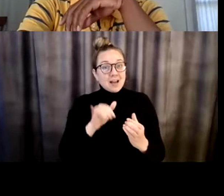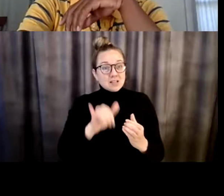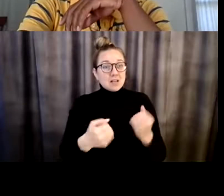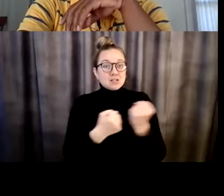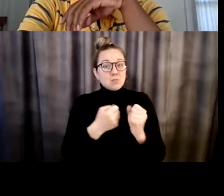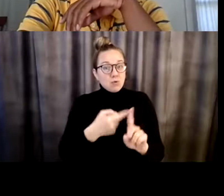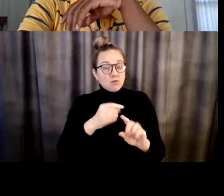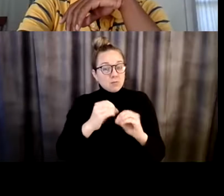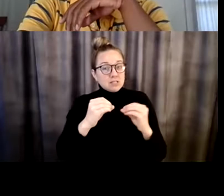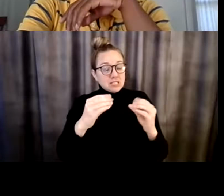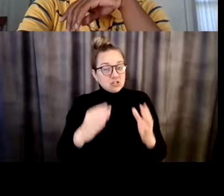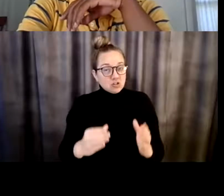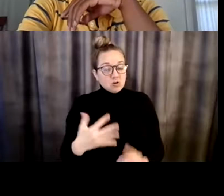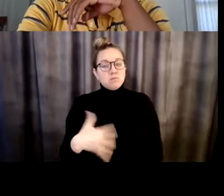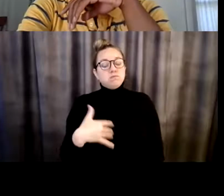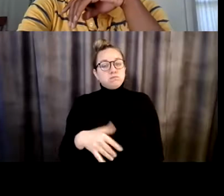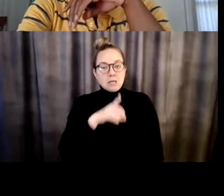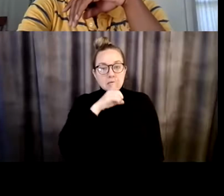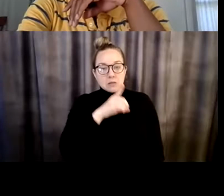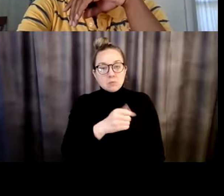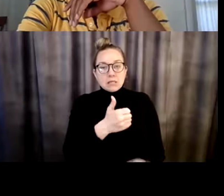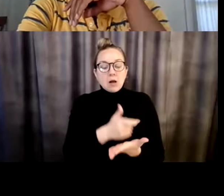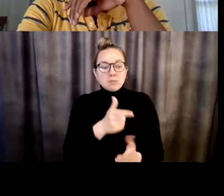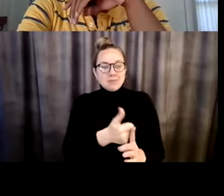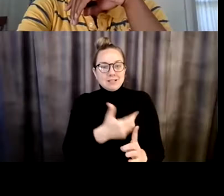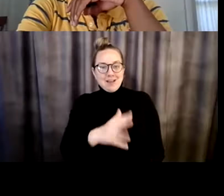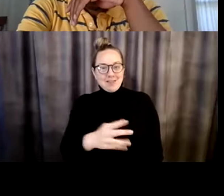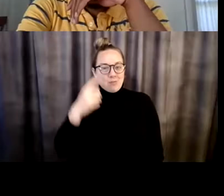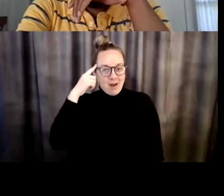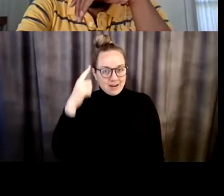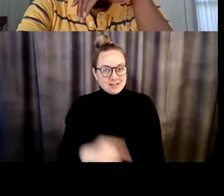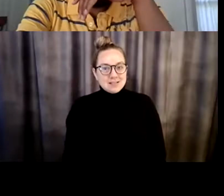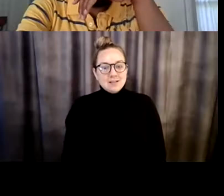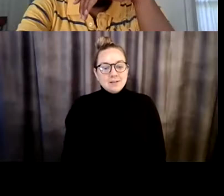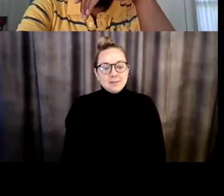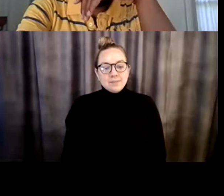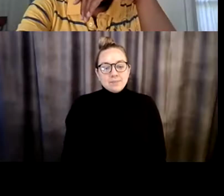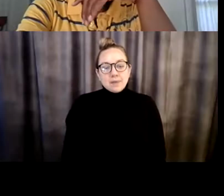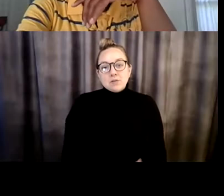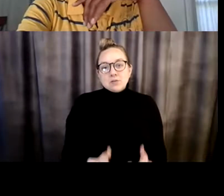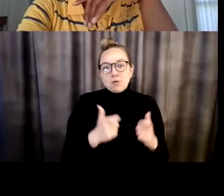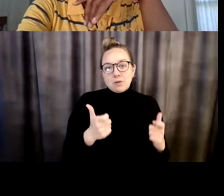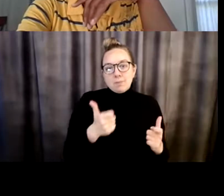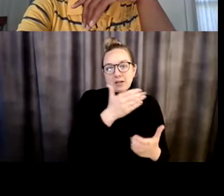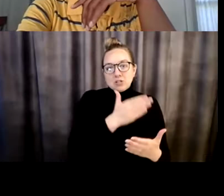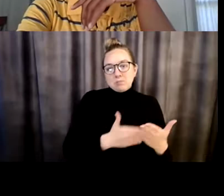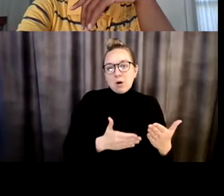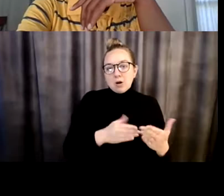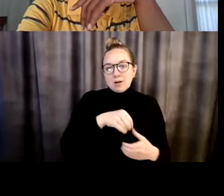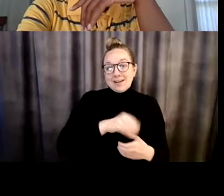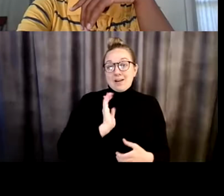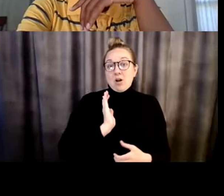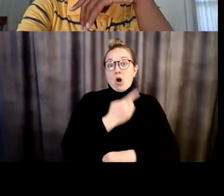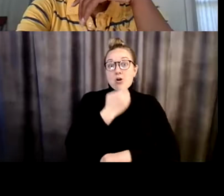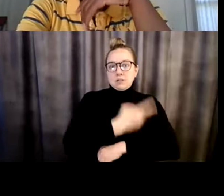really broadens their horizons. So again, the biggest part of our day in pre-K is considered work time and our gross